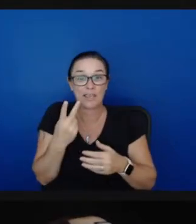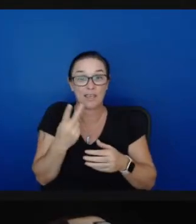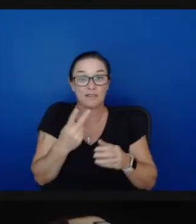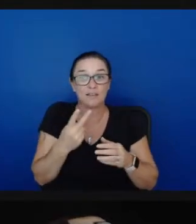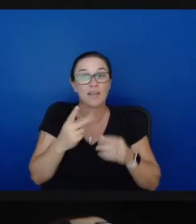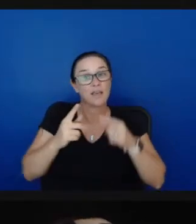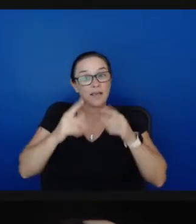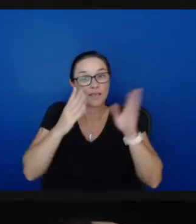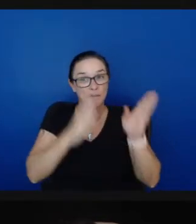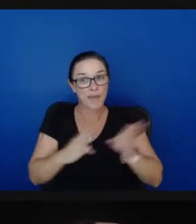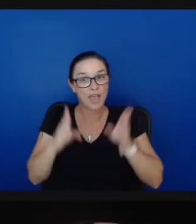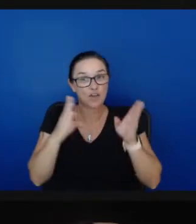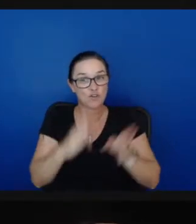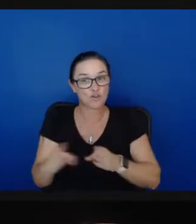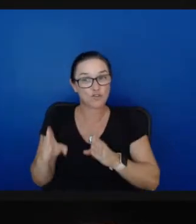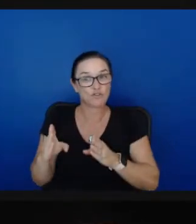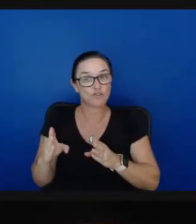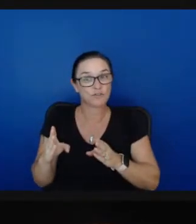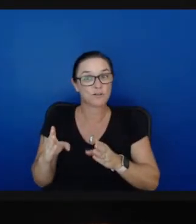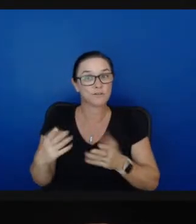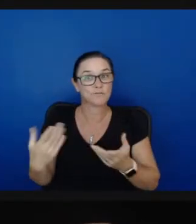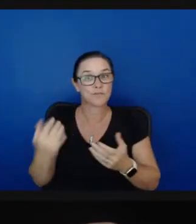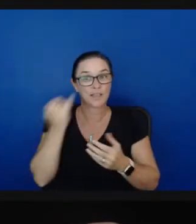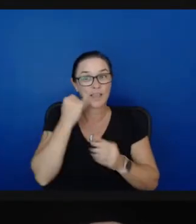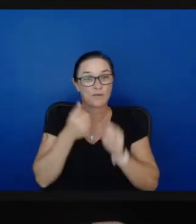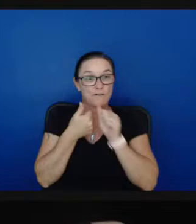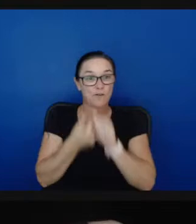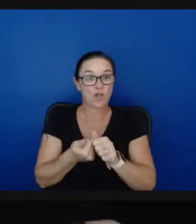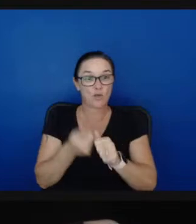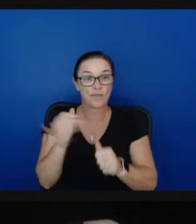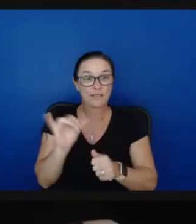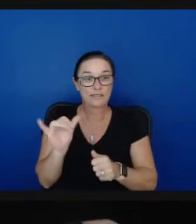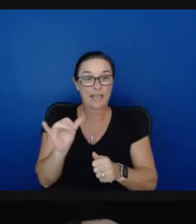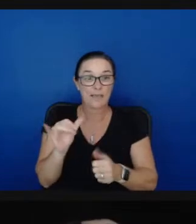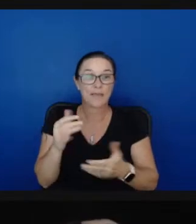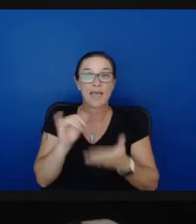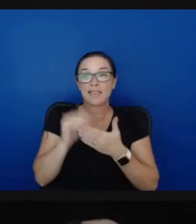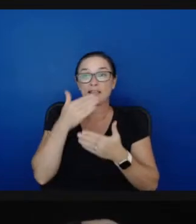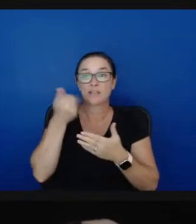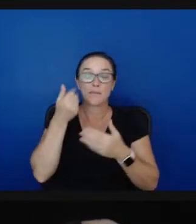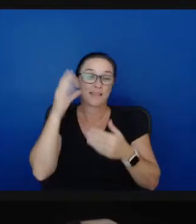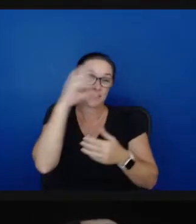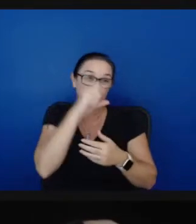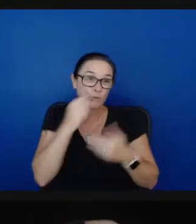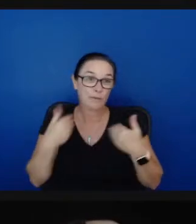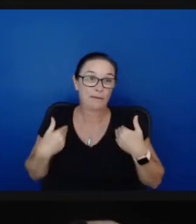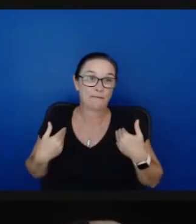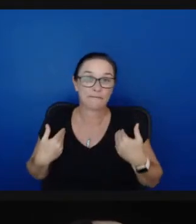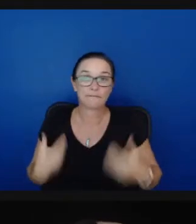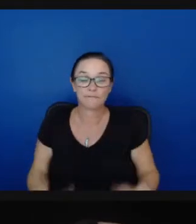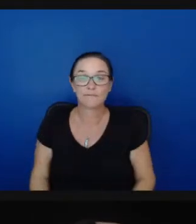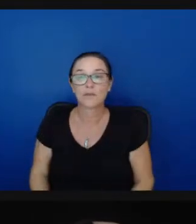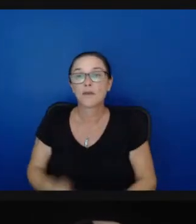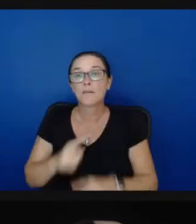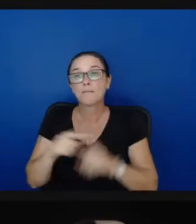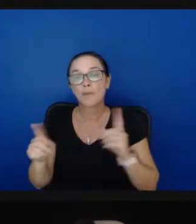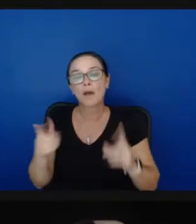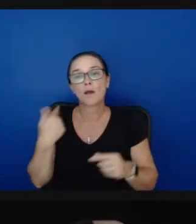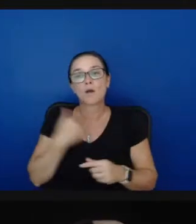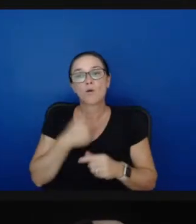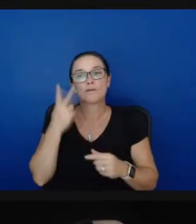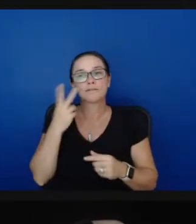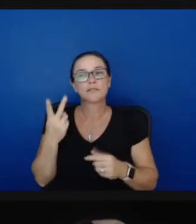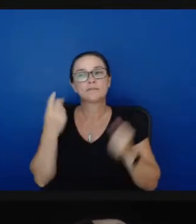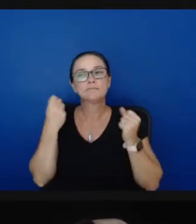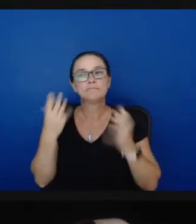past, and wish we should follow the same pattern. And usually that's the best guess we have to go on. But the fact that we've seen so many